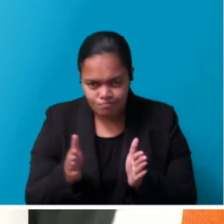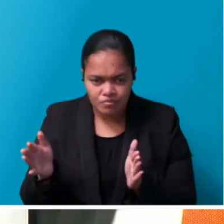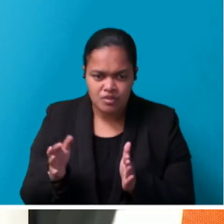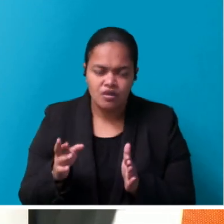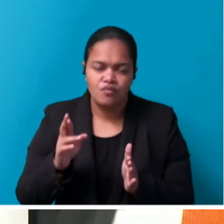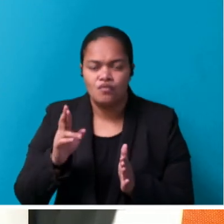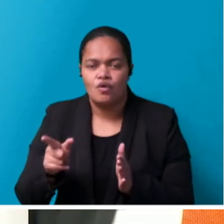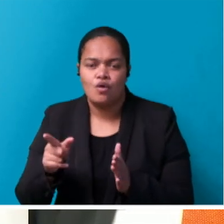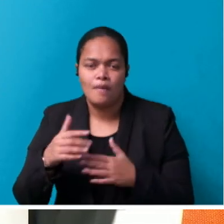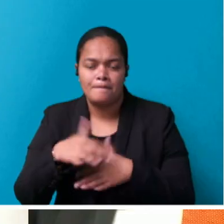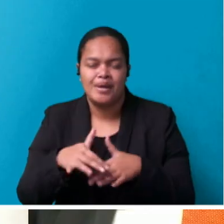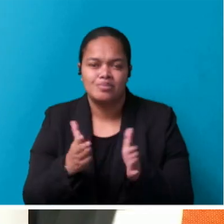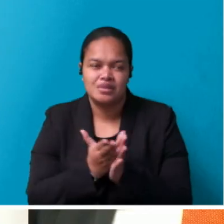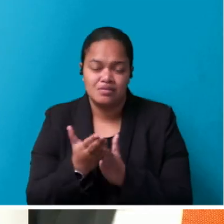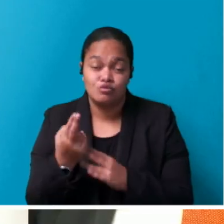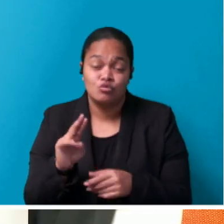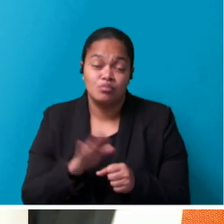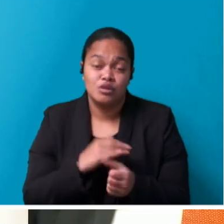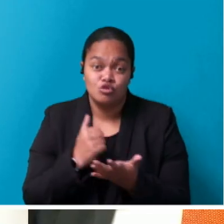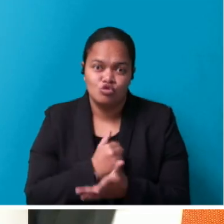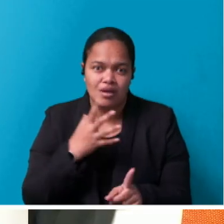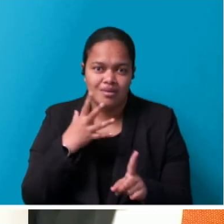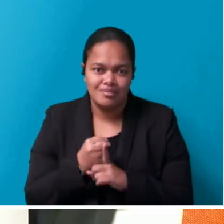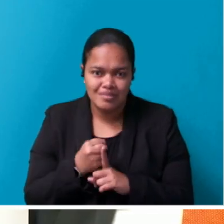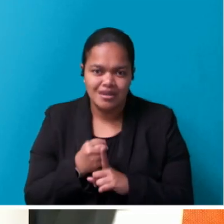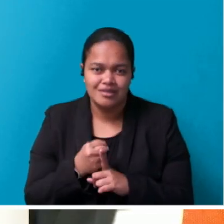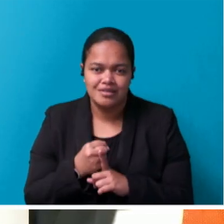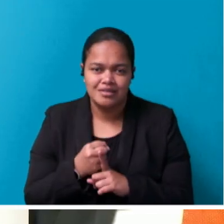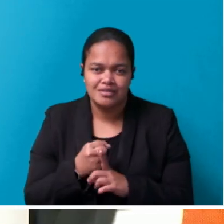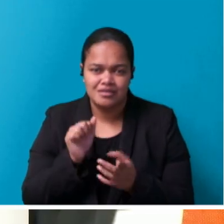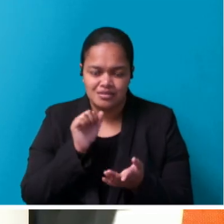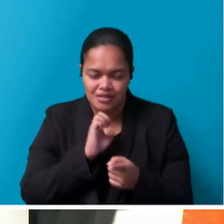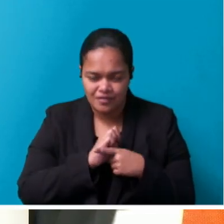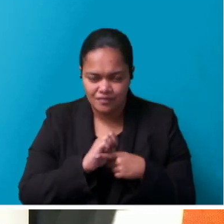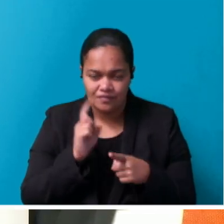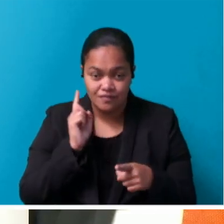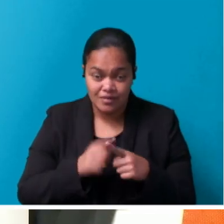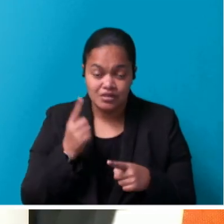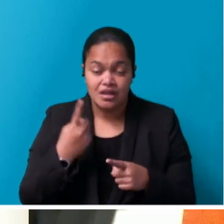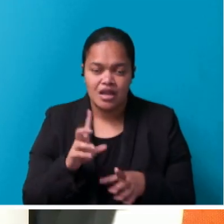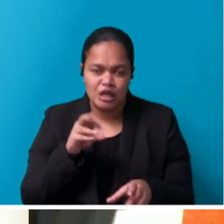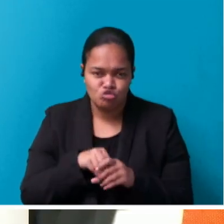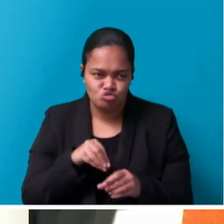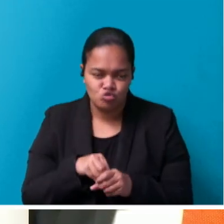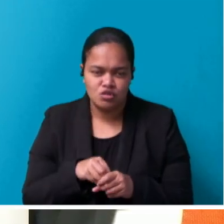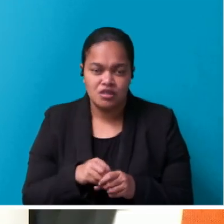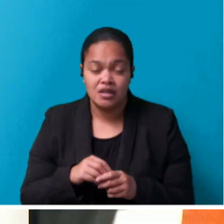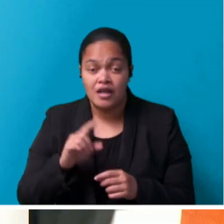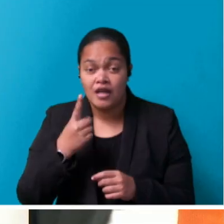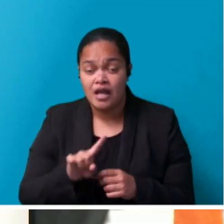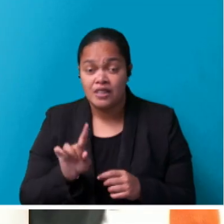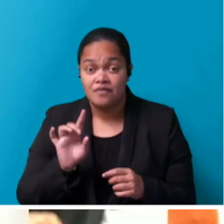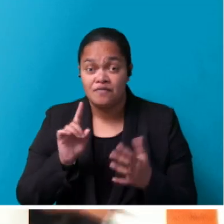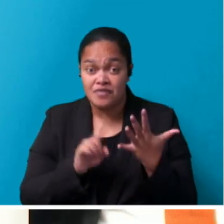public services to ensure impact, efficiency, and inclusion. And the fifth pillar, Honorable Speaker,